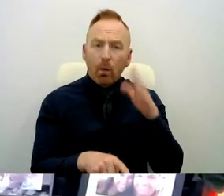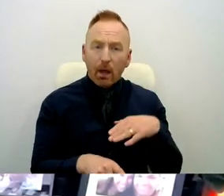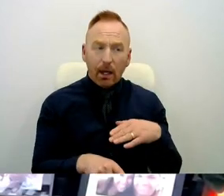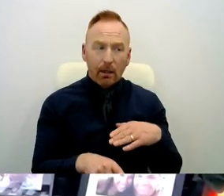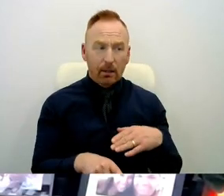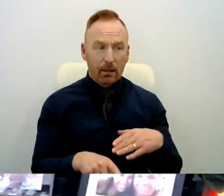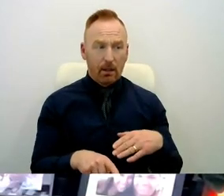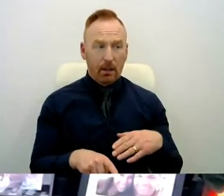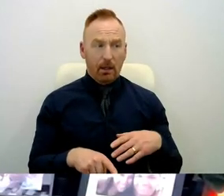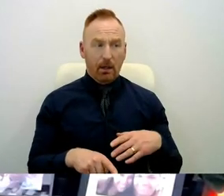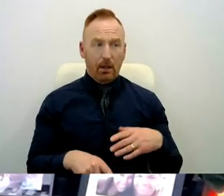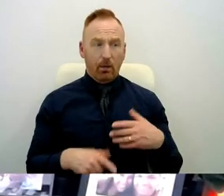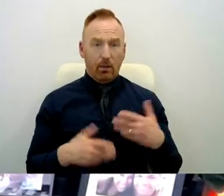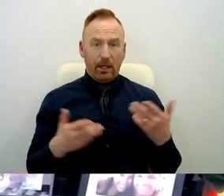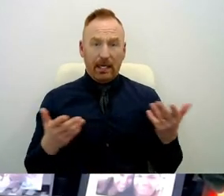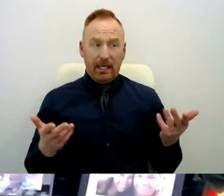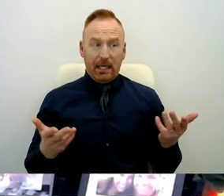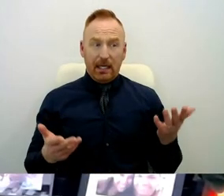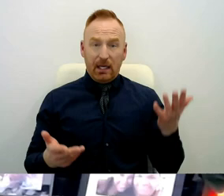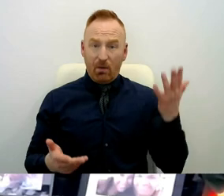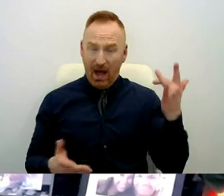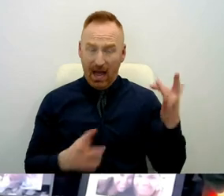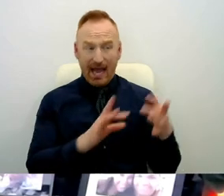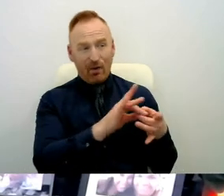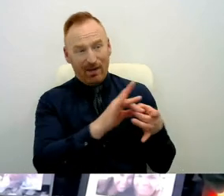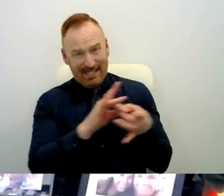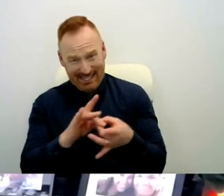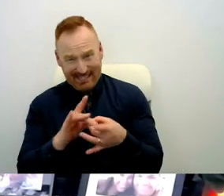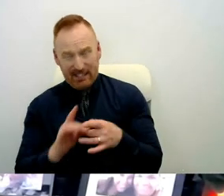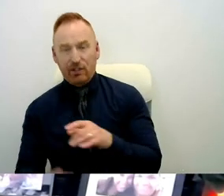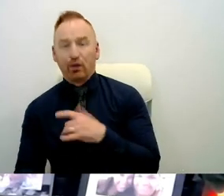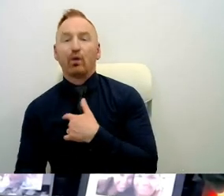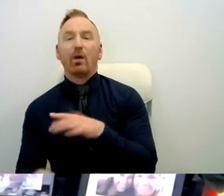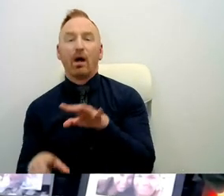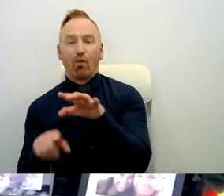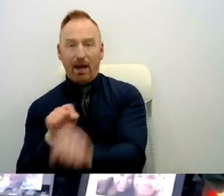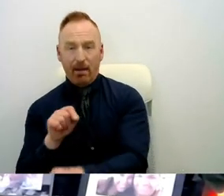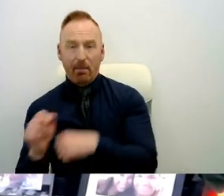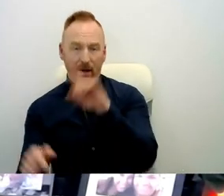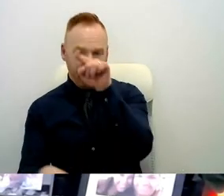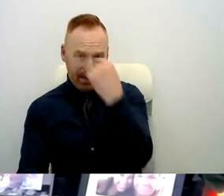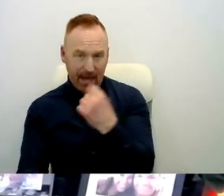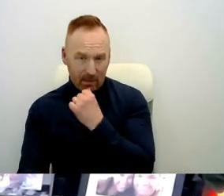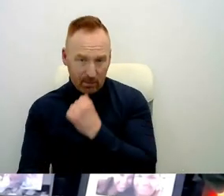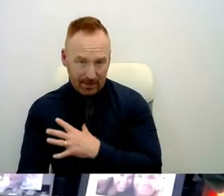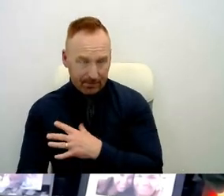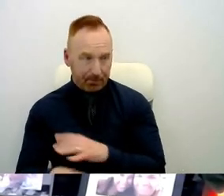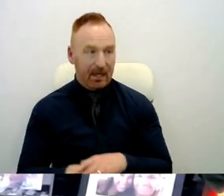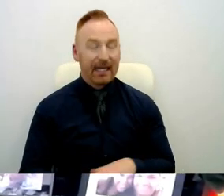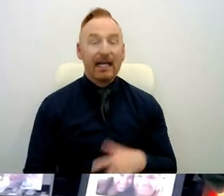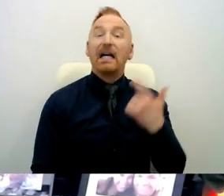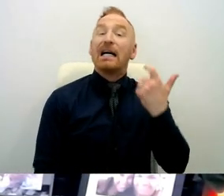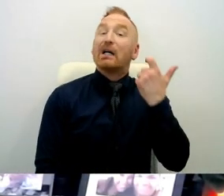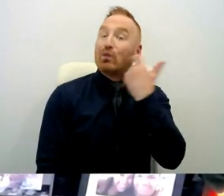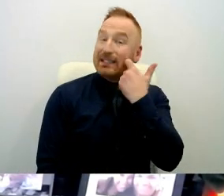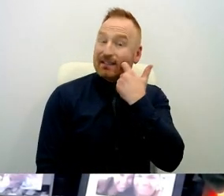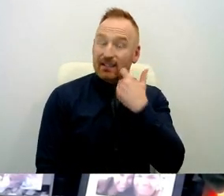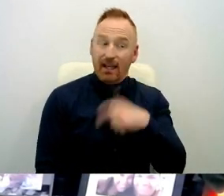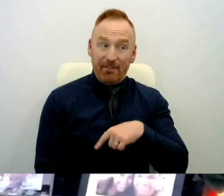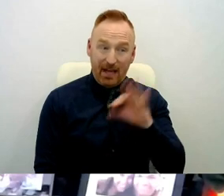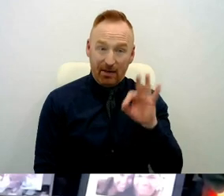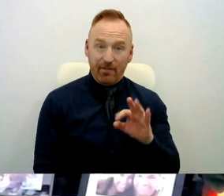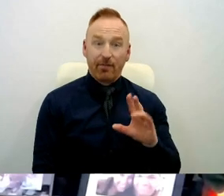that we only exist because of the sexual assault and the rape of Black women. I recently just found